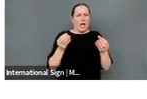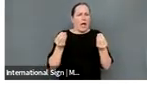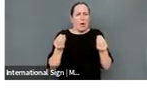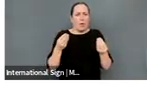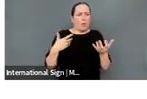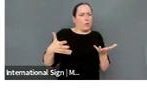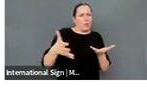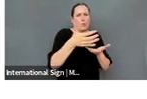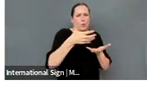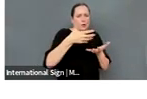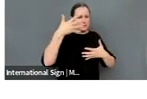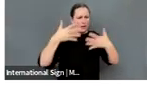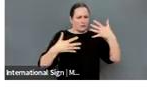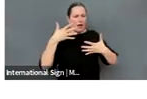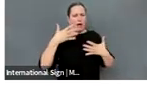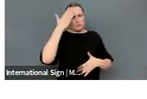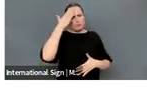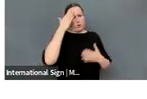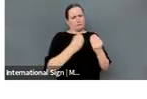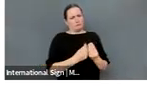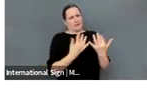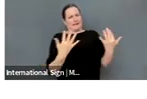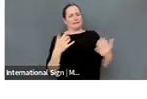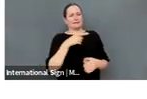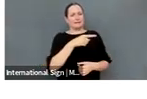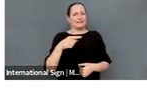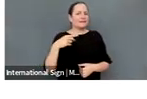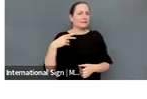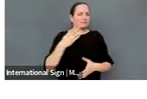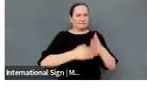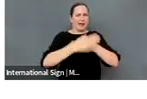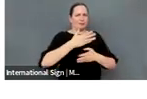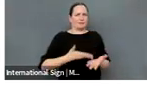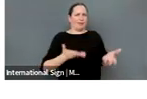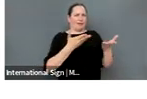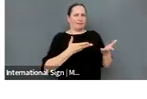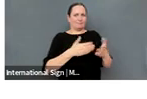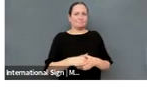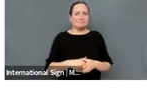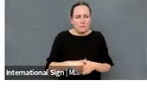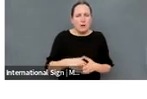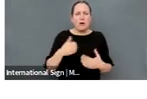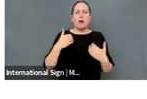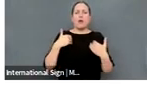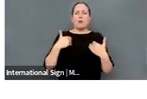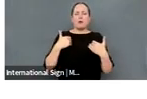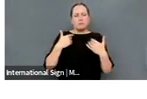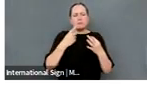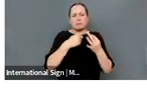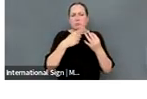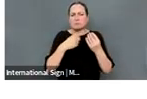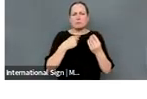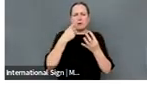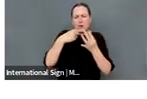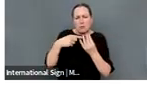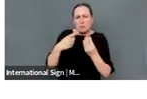disability prevalence, which is clear in most of these countries across the world. But a more detailed SINTEF survey, can you